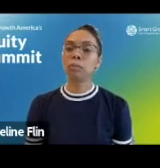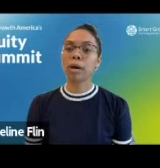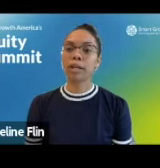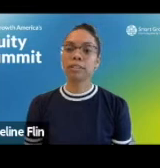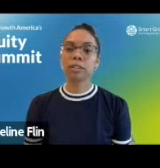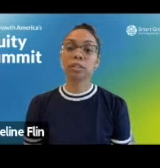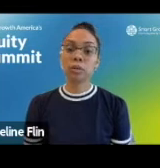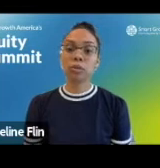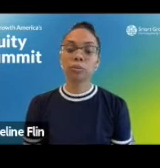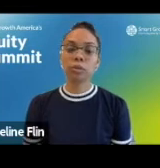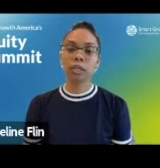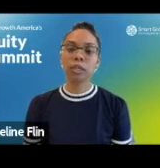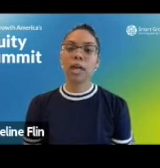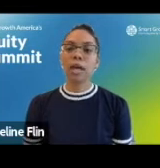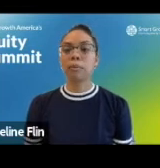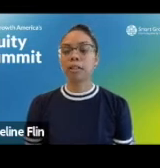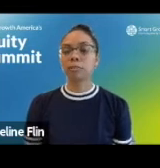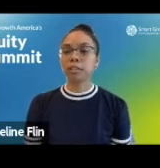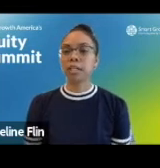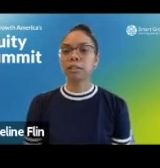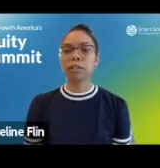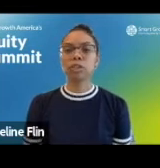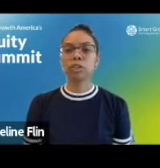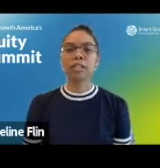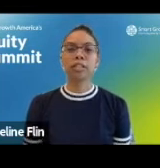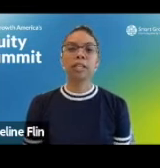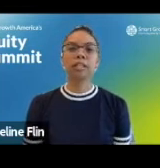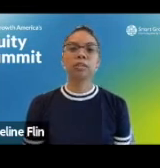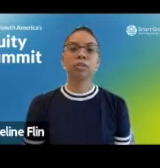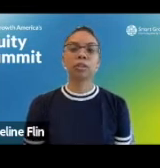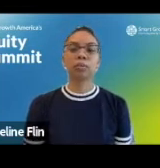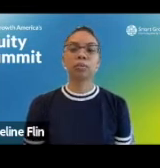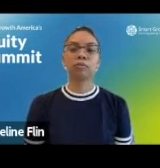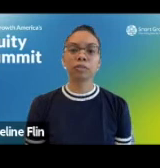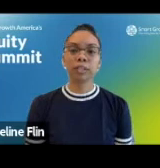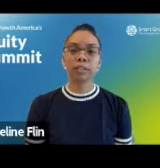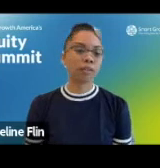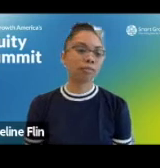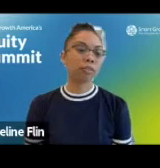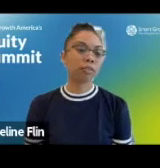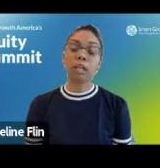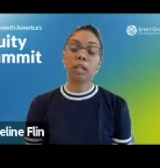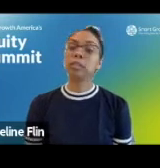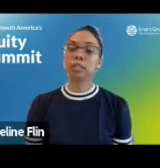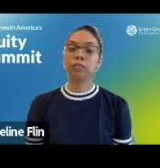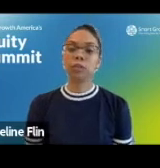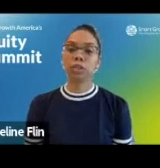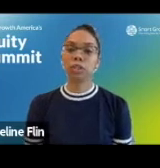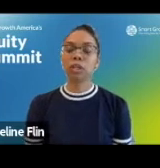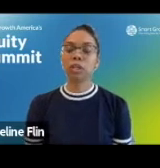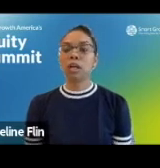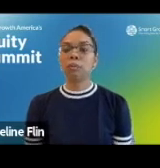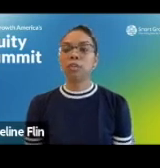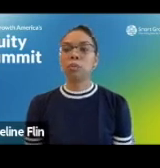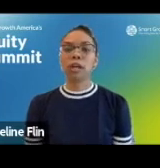more about his own community and possibly take some of the strategies that he's learning through the fundraising efforts into his